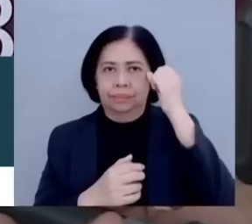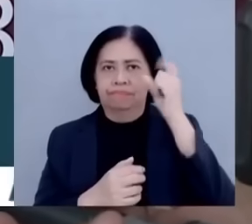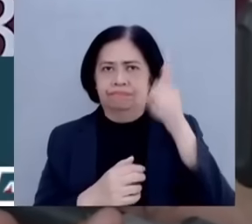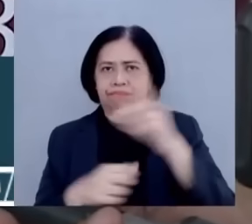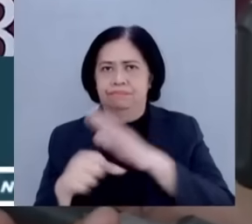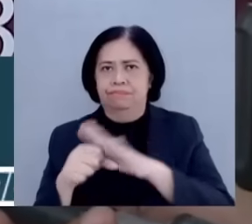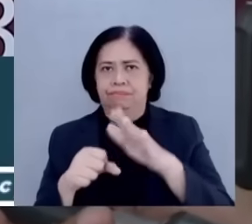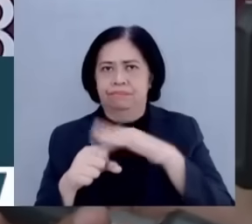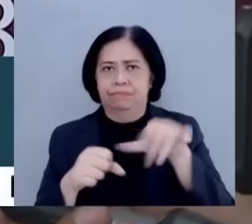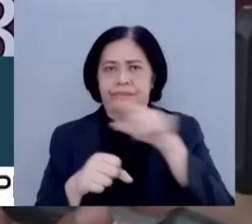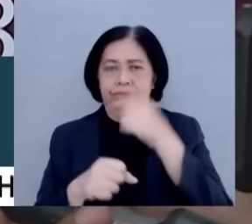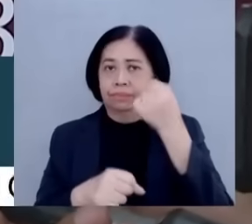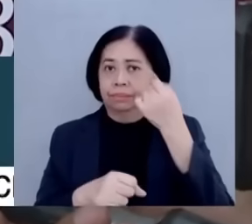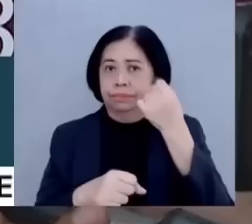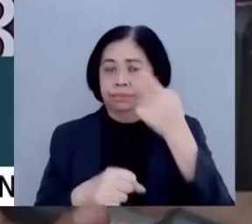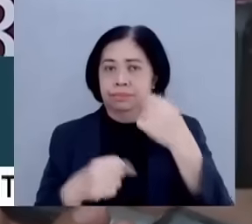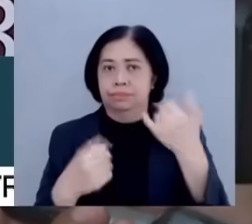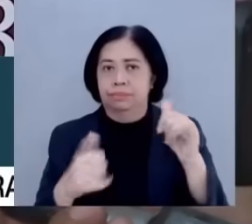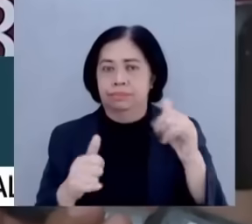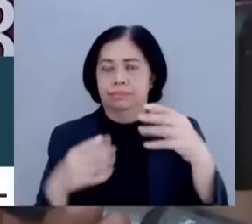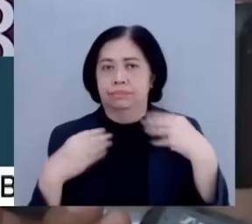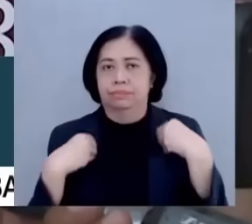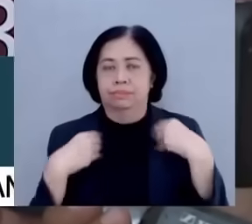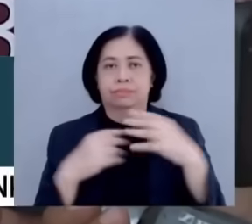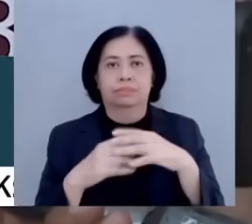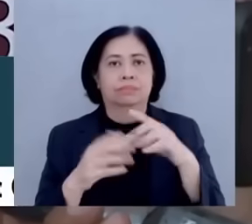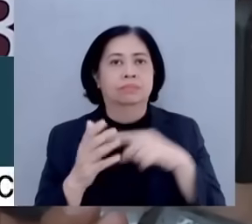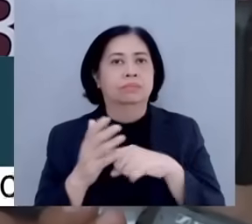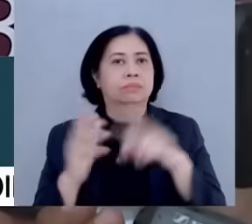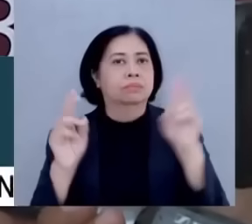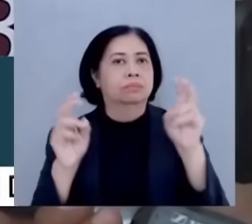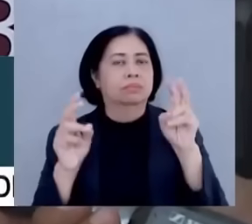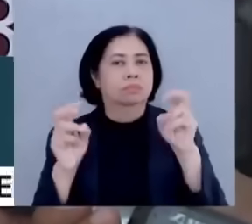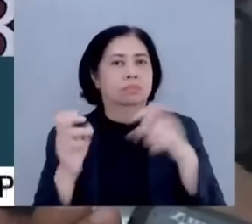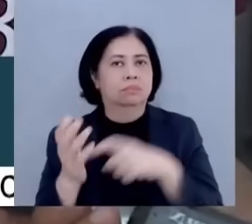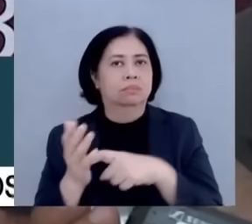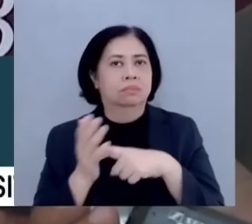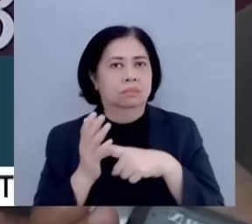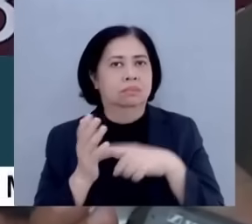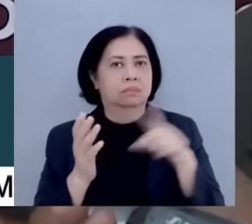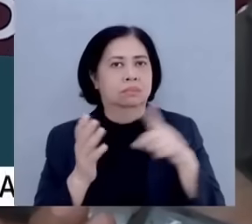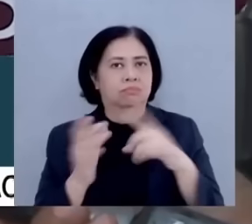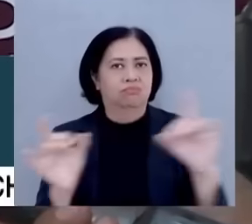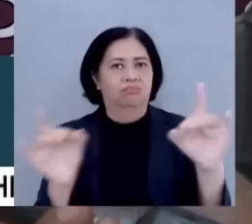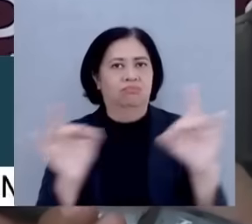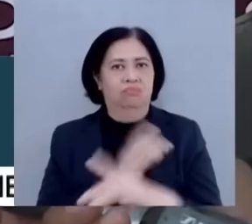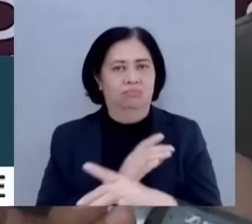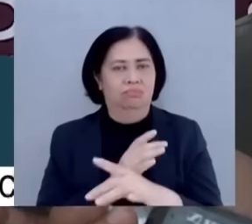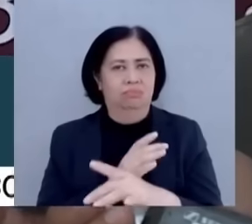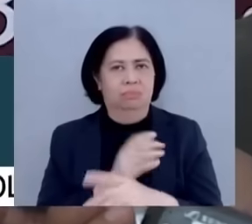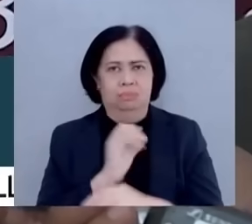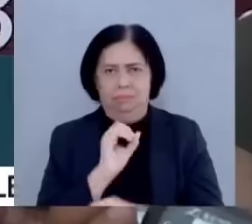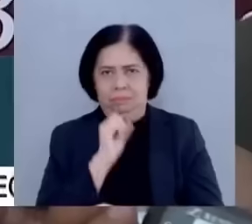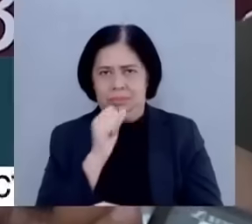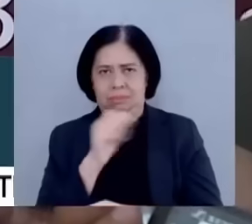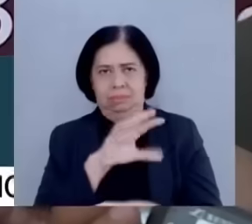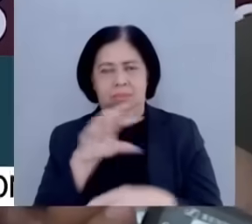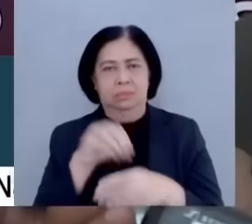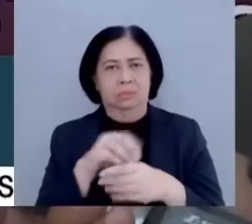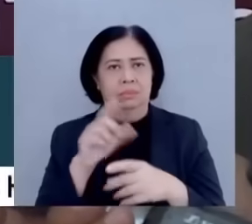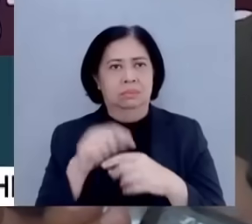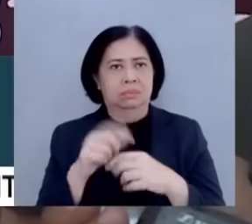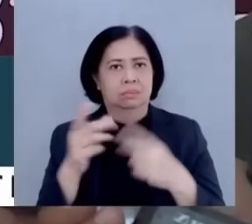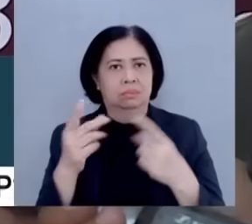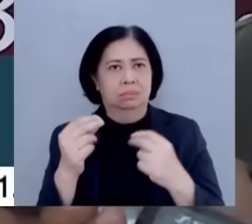to understand and accept that a supposed conditional act of revenge does not constitute to an active